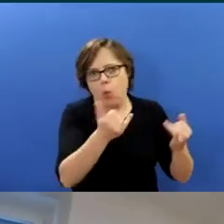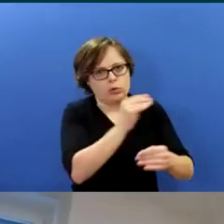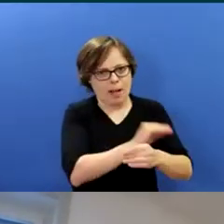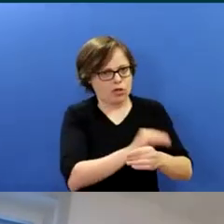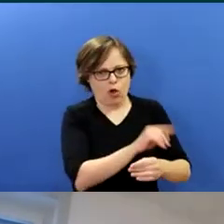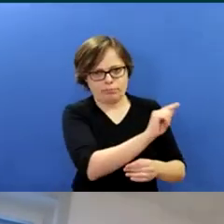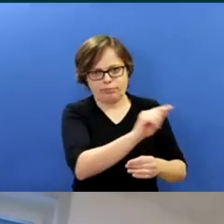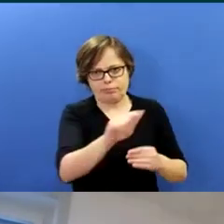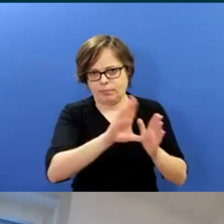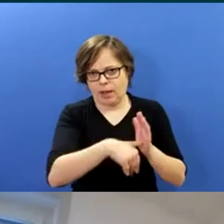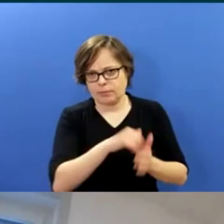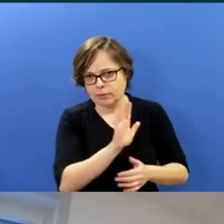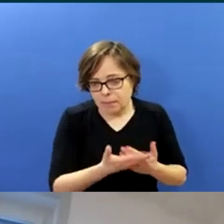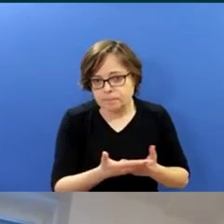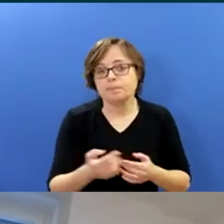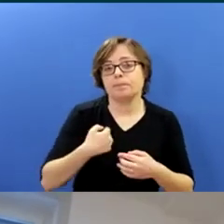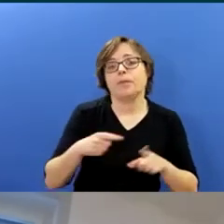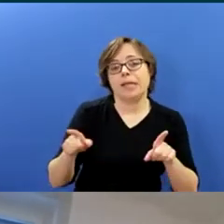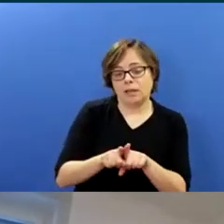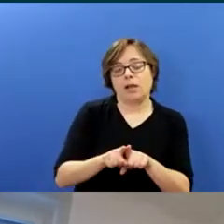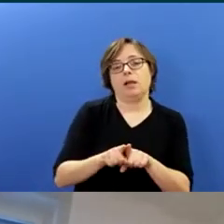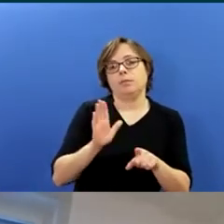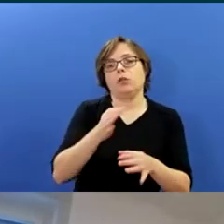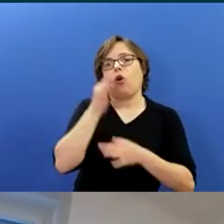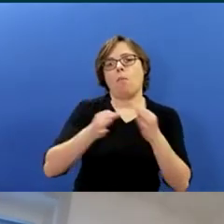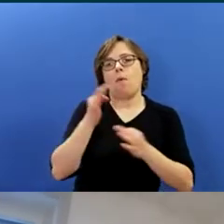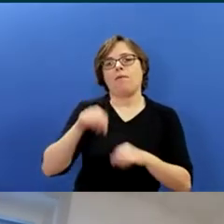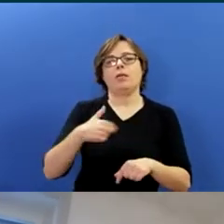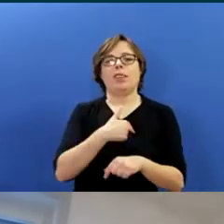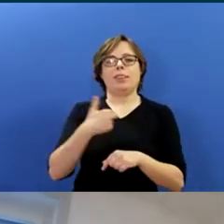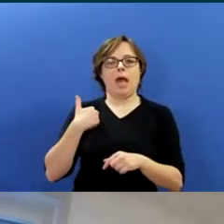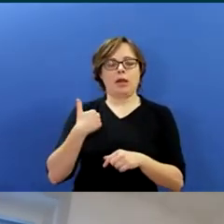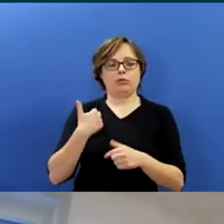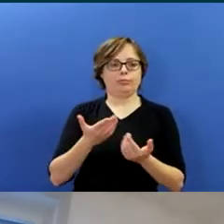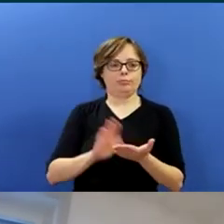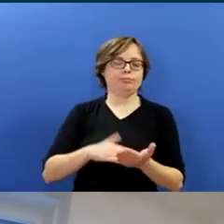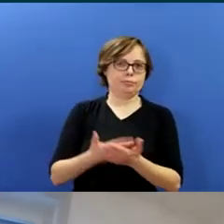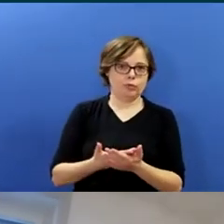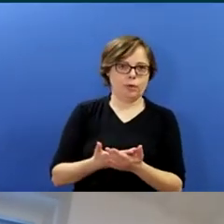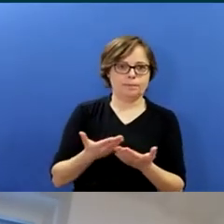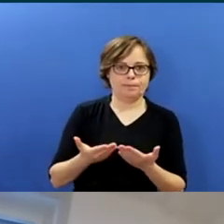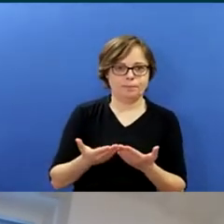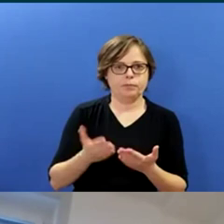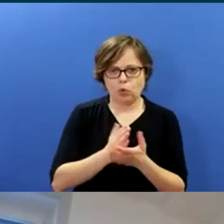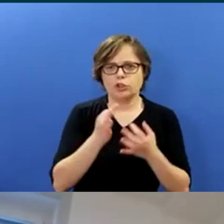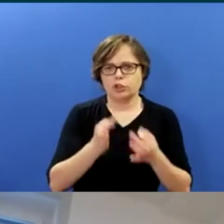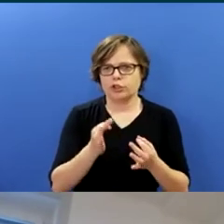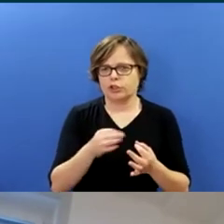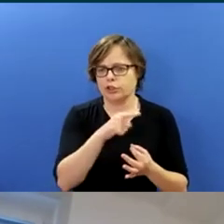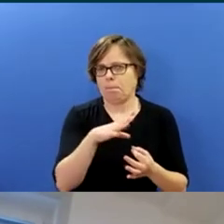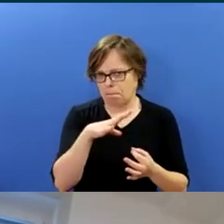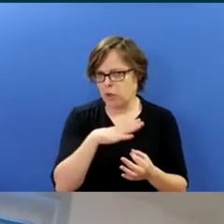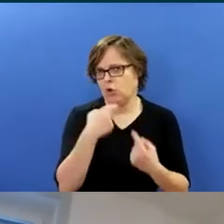use a model in order to that we have seen already actually to explain what approach